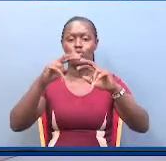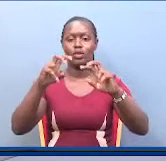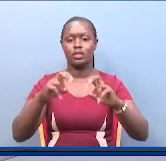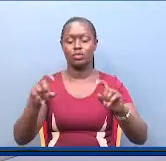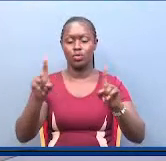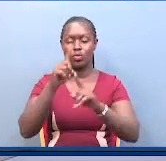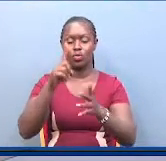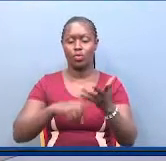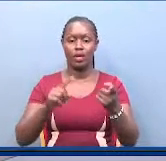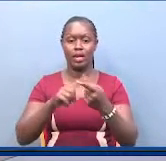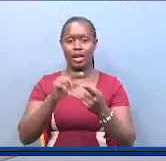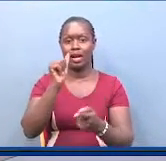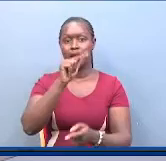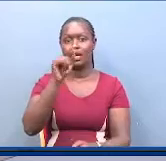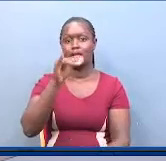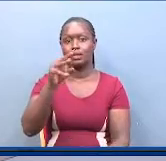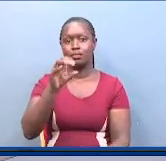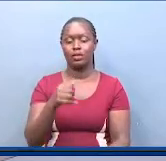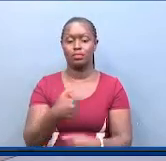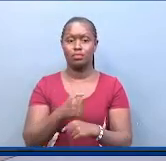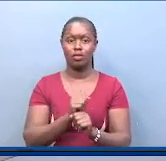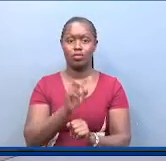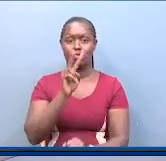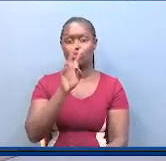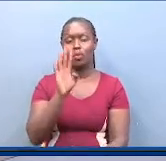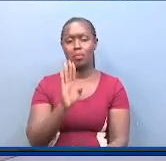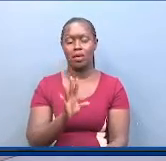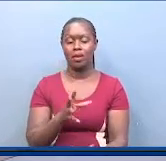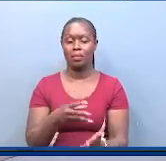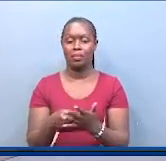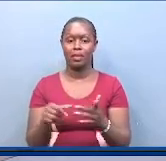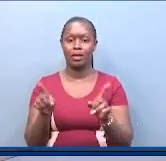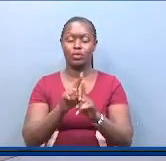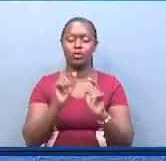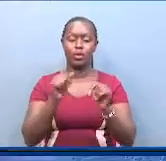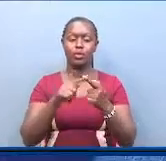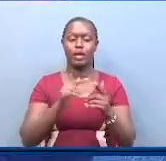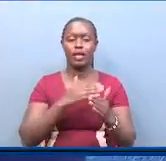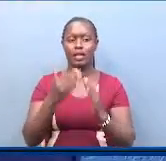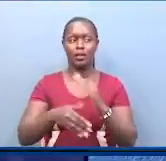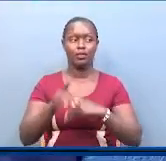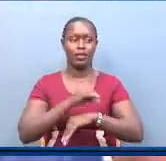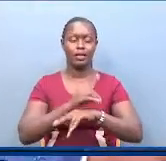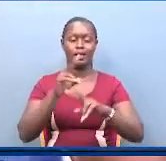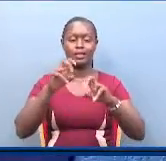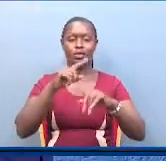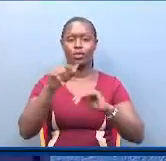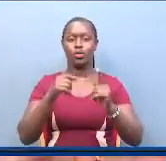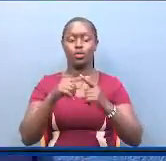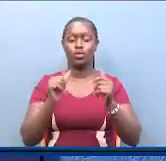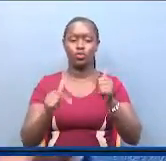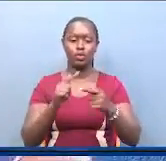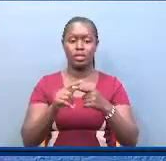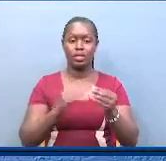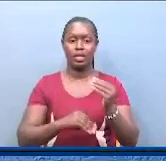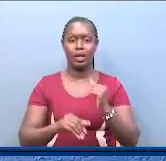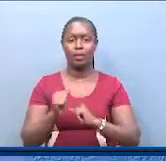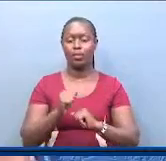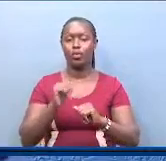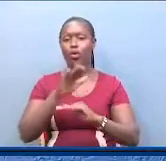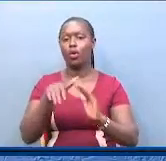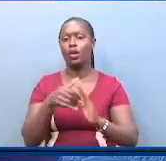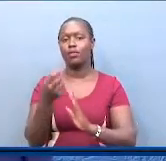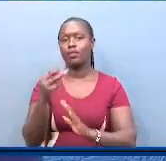that Azimio is thriving on? 2 billion shillings a day. Can we, at the end of the day, mm-hmm. check those choppers that they have bought, brand new of